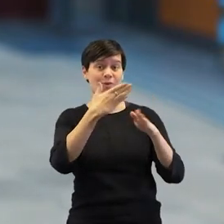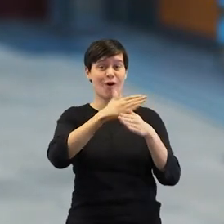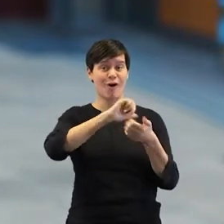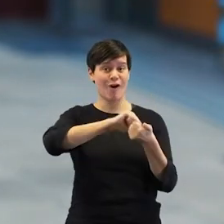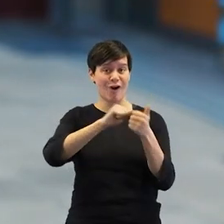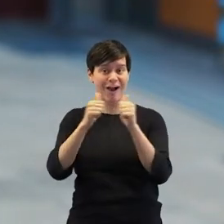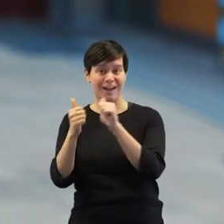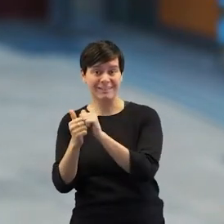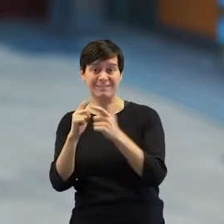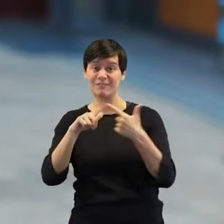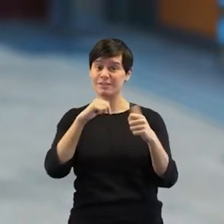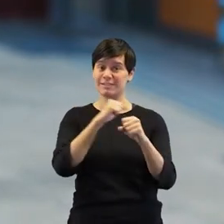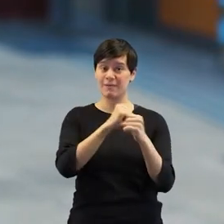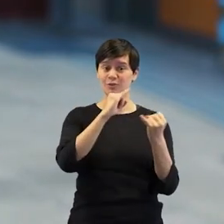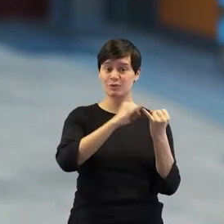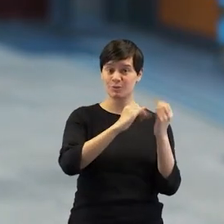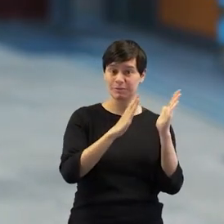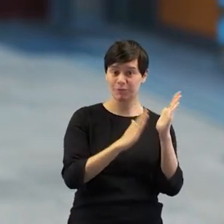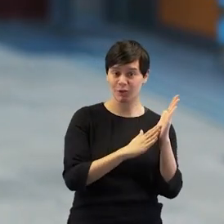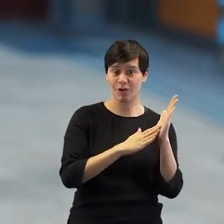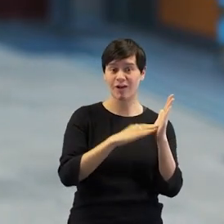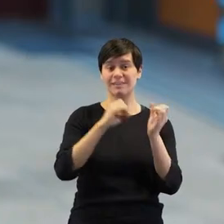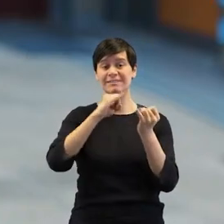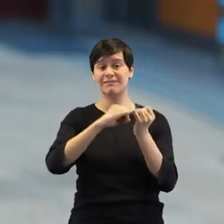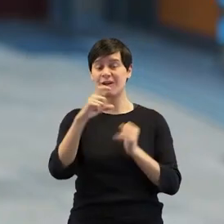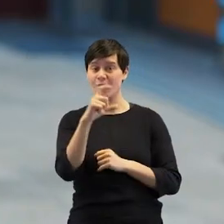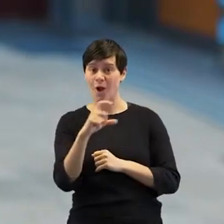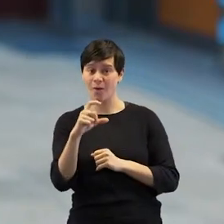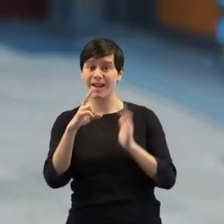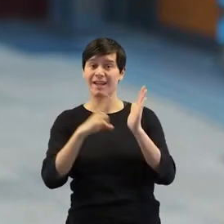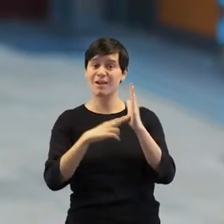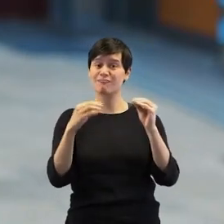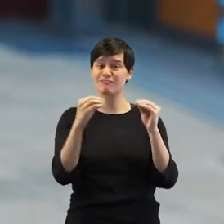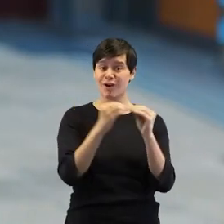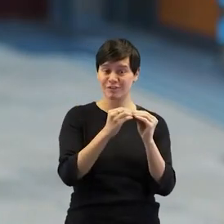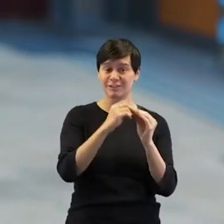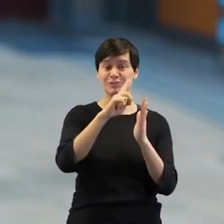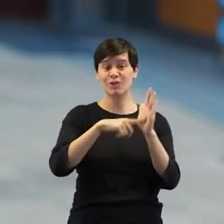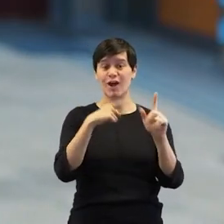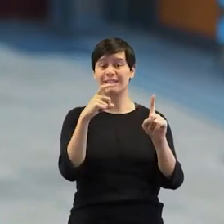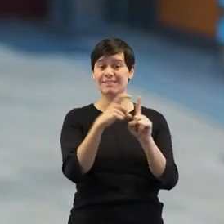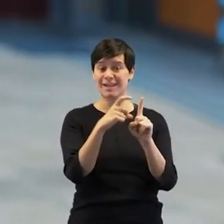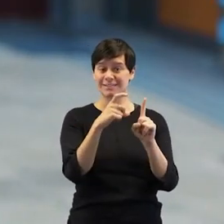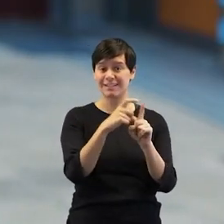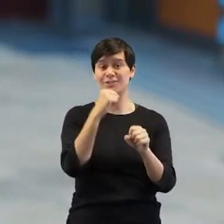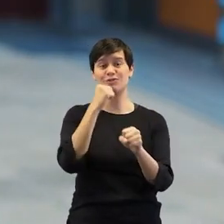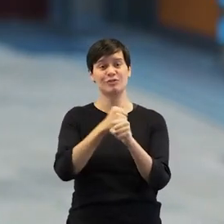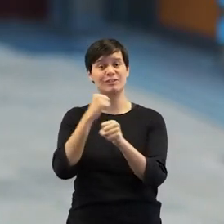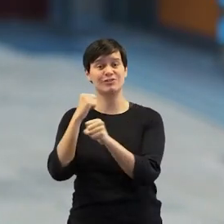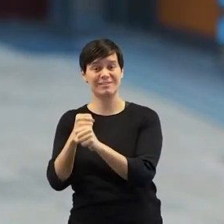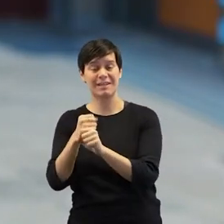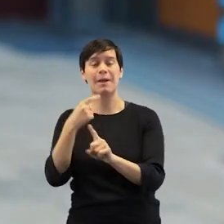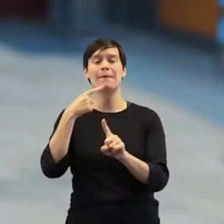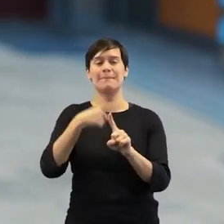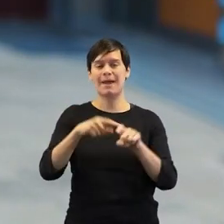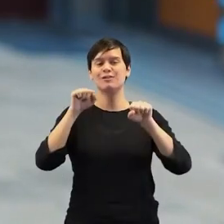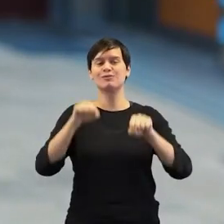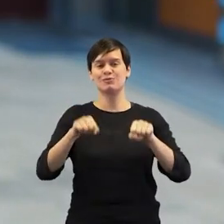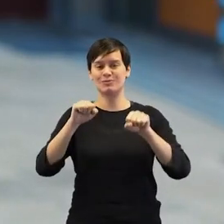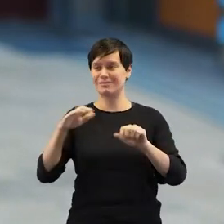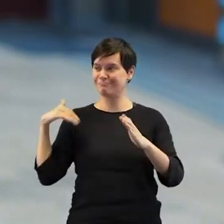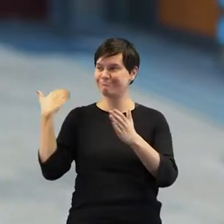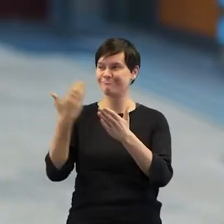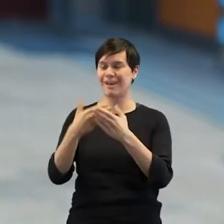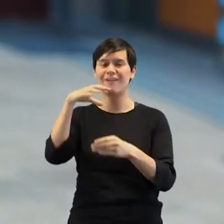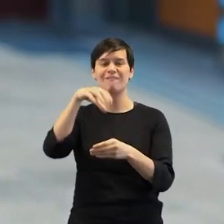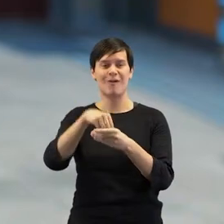particular gratitude to my colleagues and mentors, Stuart Murdoch, Stefan Cohen, Neil Broderick, John Dudley and Gary Genty, as well as all the students and postdocs that have worked with us